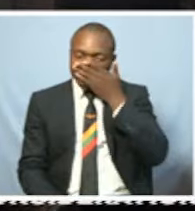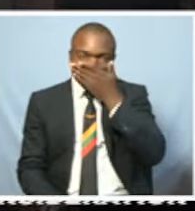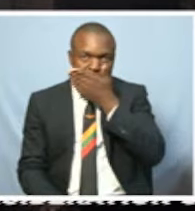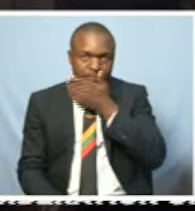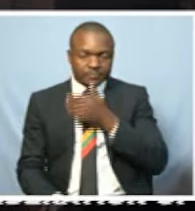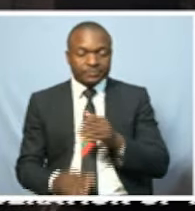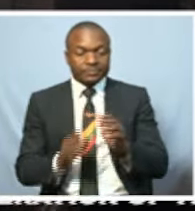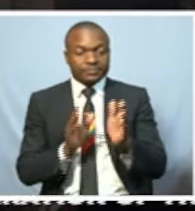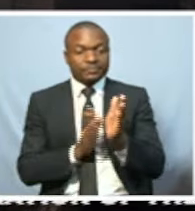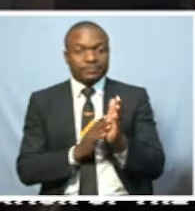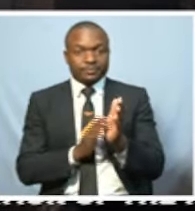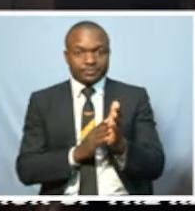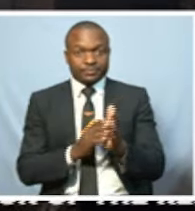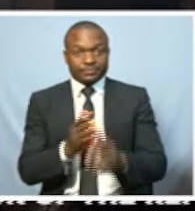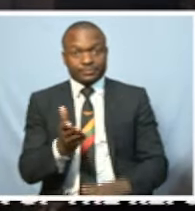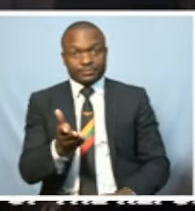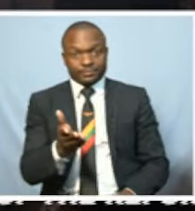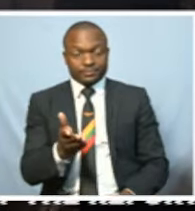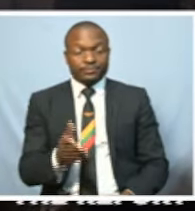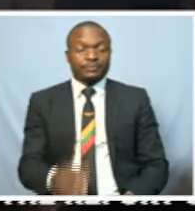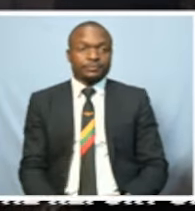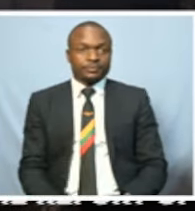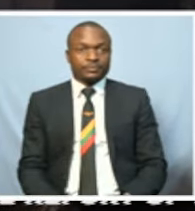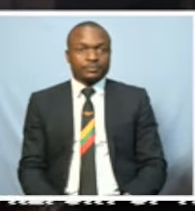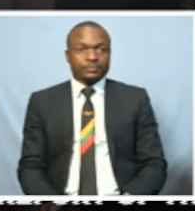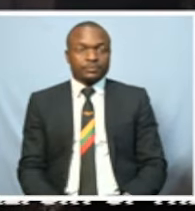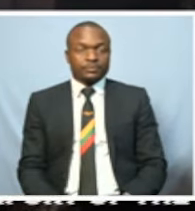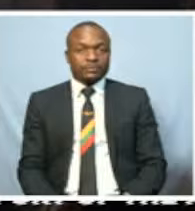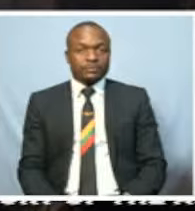skills bursaries. Yes. When we do an account,